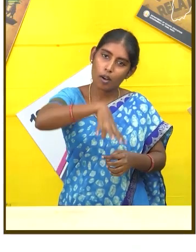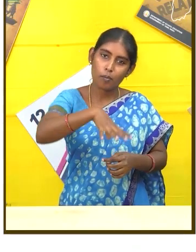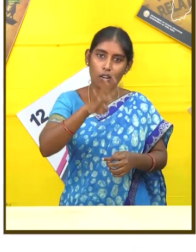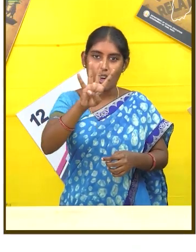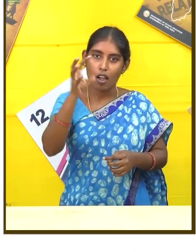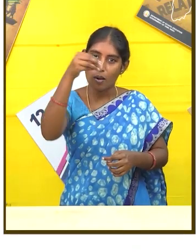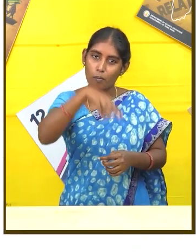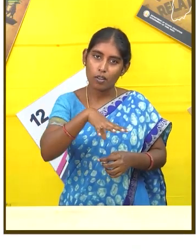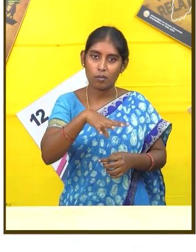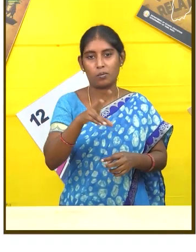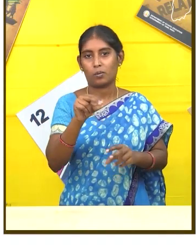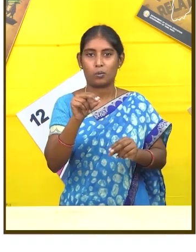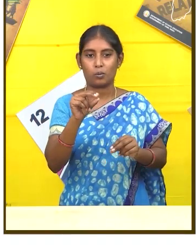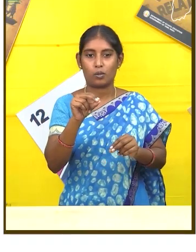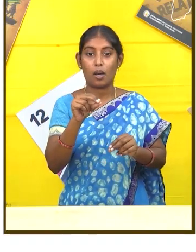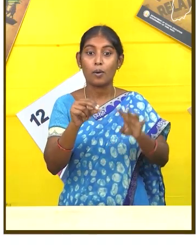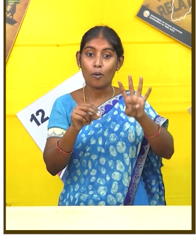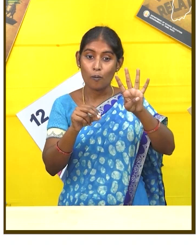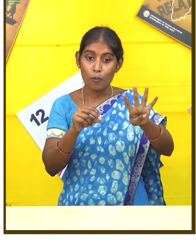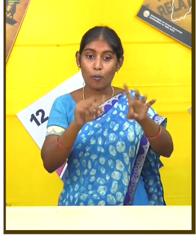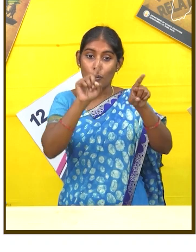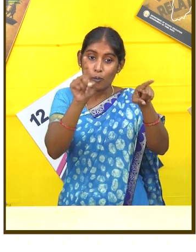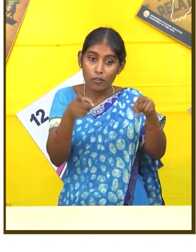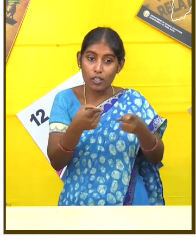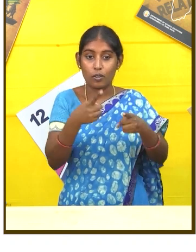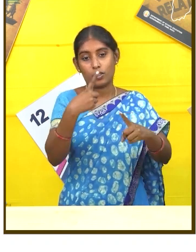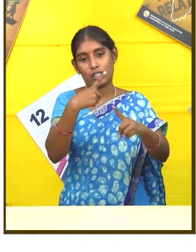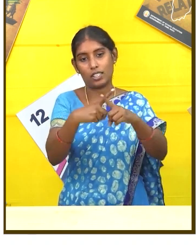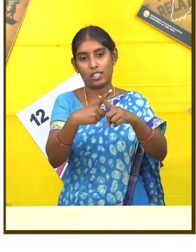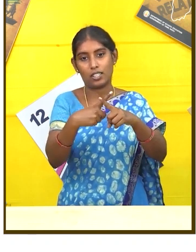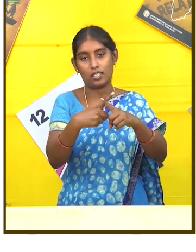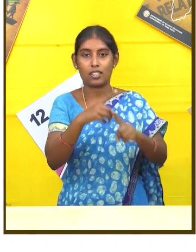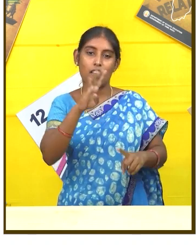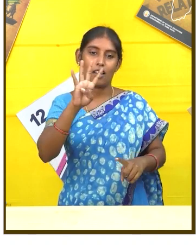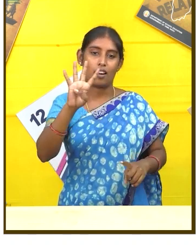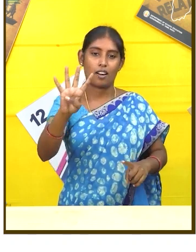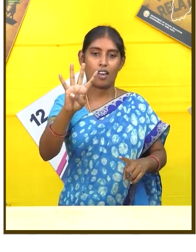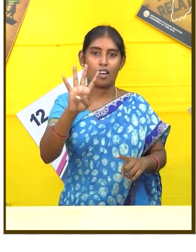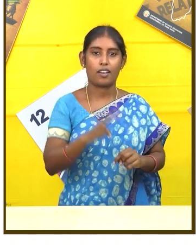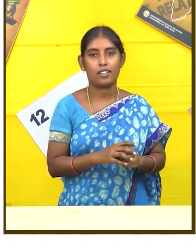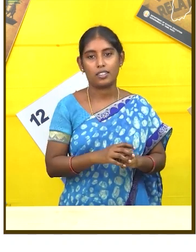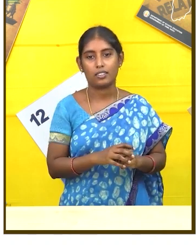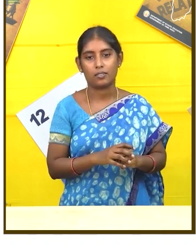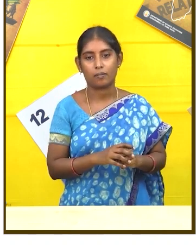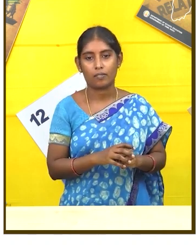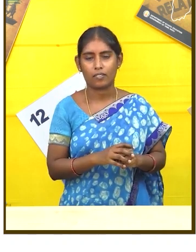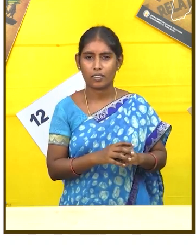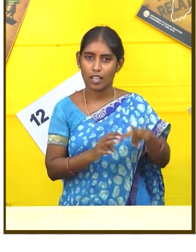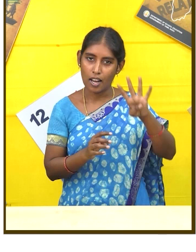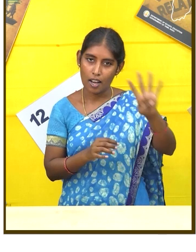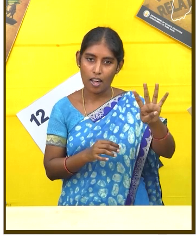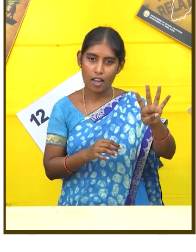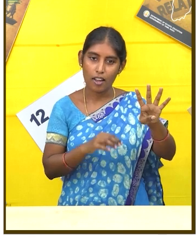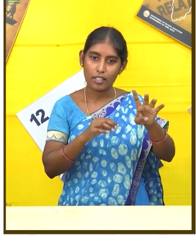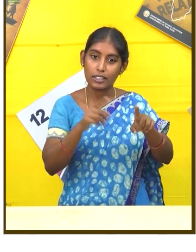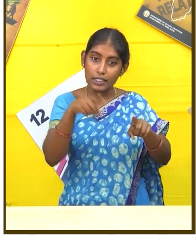equation 4 by 4. So that I mentioned here, fourth equation into multiply by what? 4,